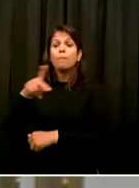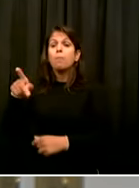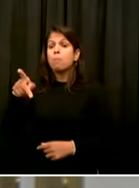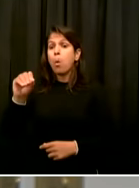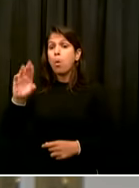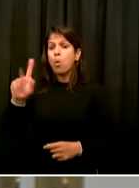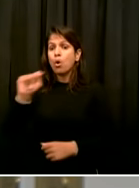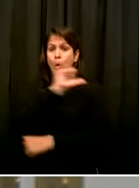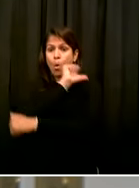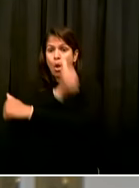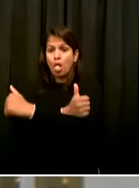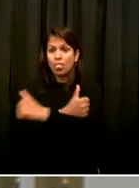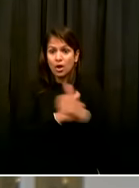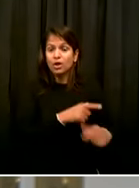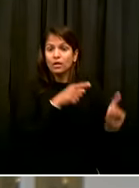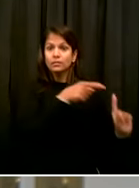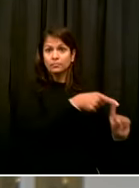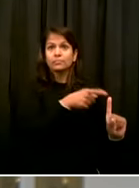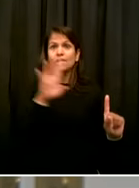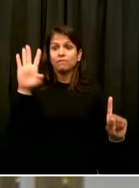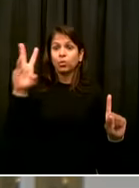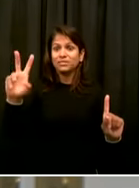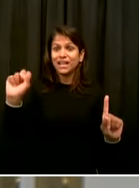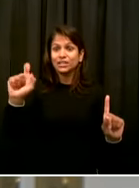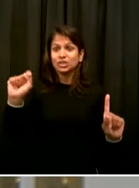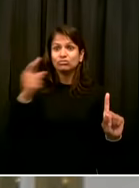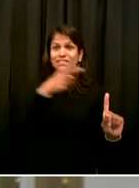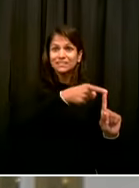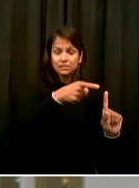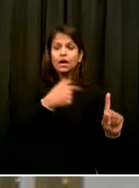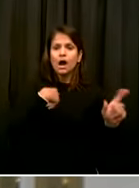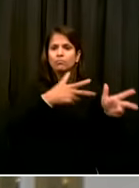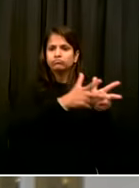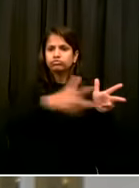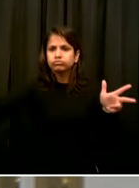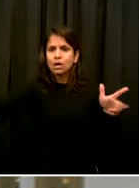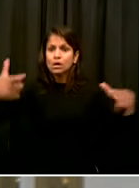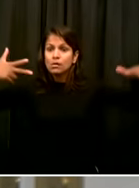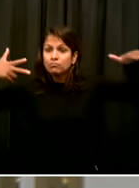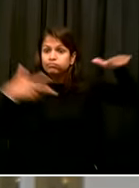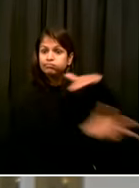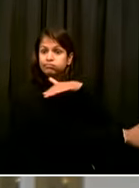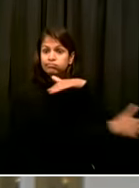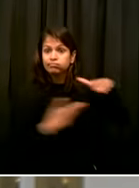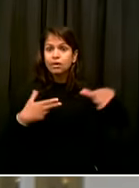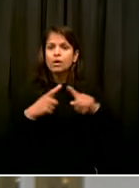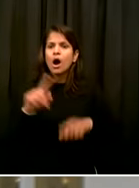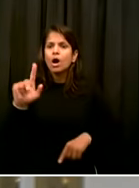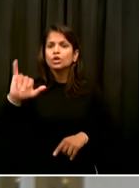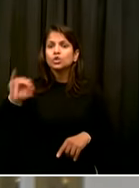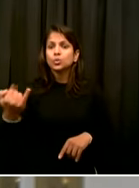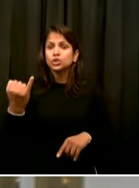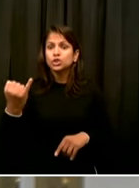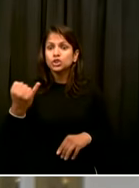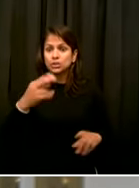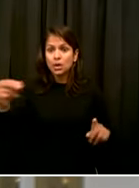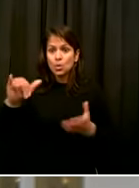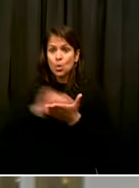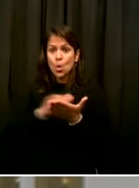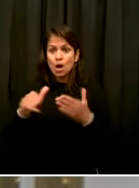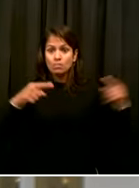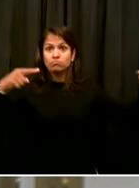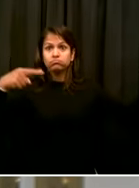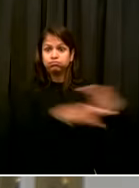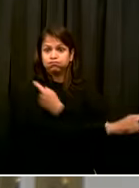It is important to note that we must work together to stop the coronavirus, and that means following social